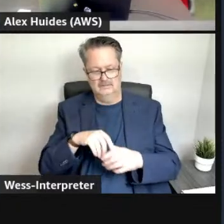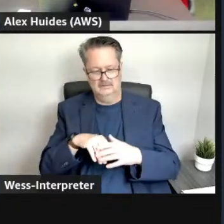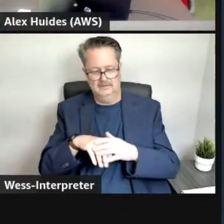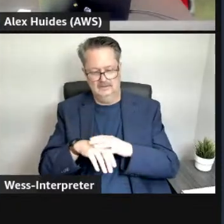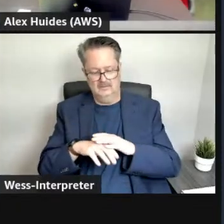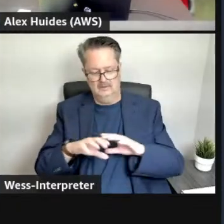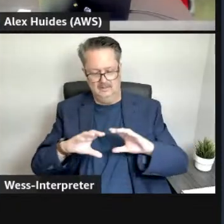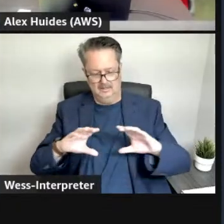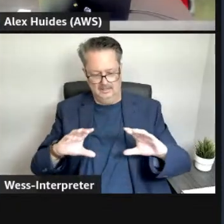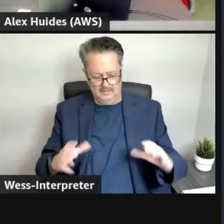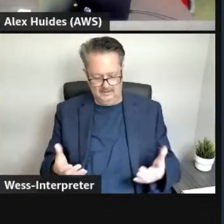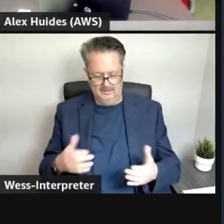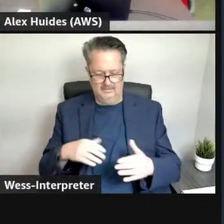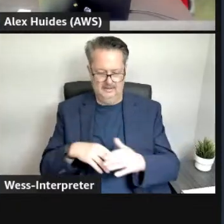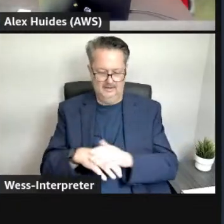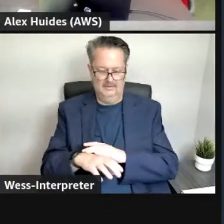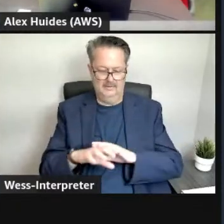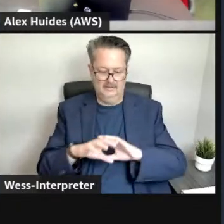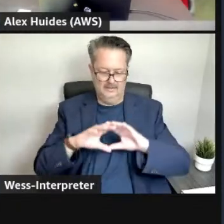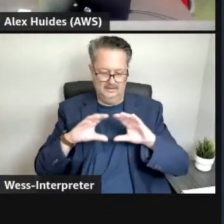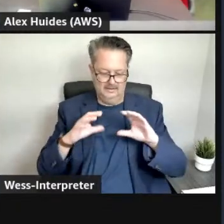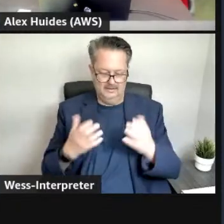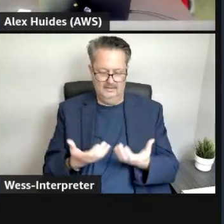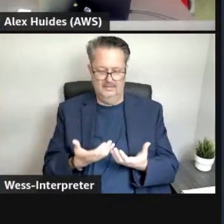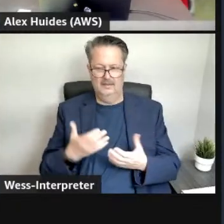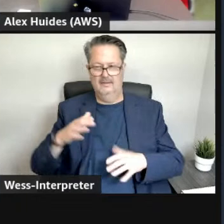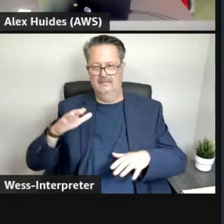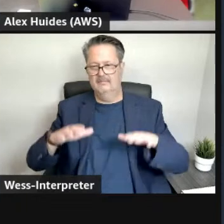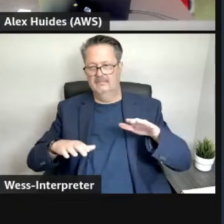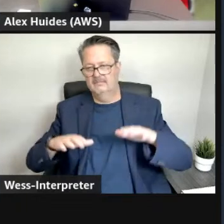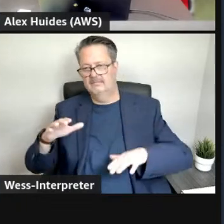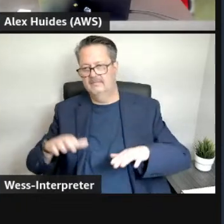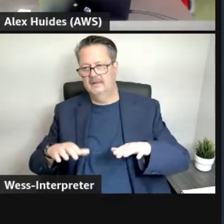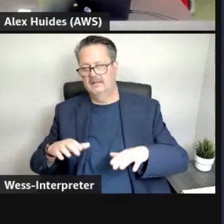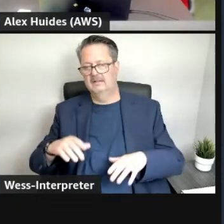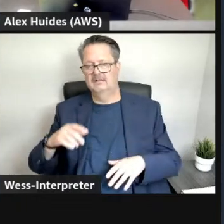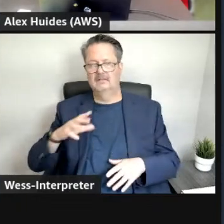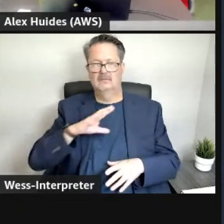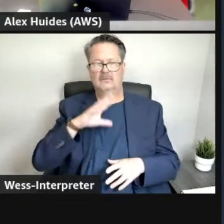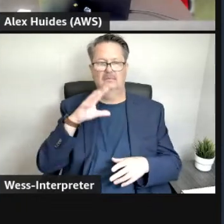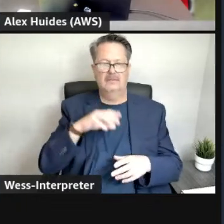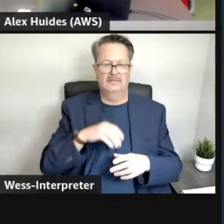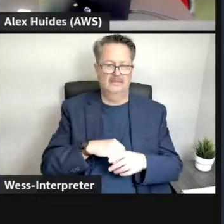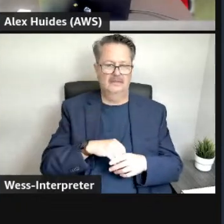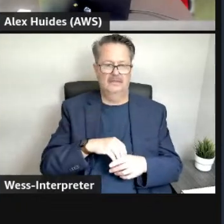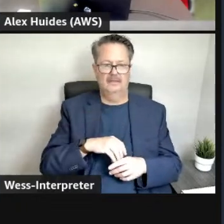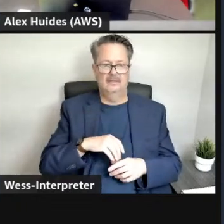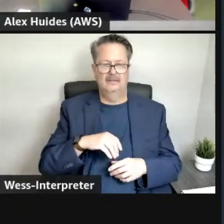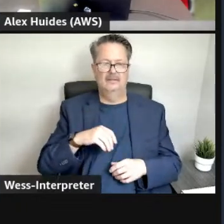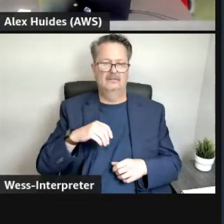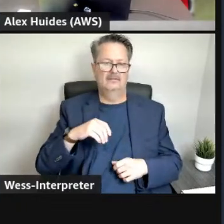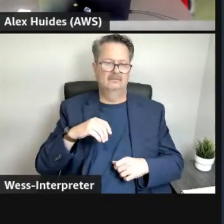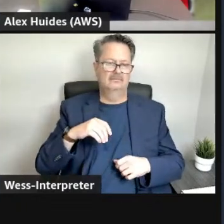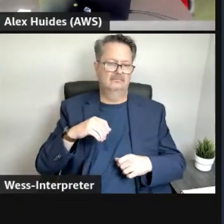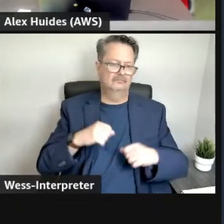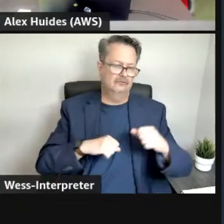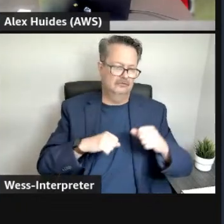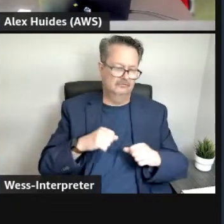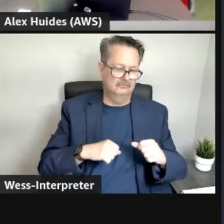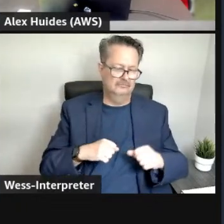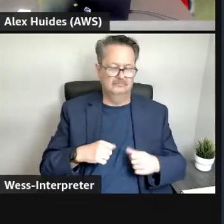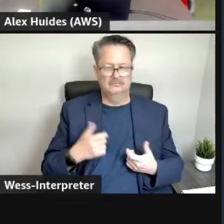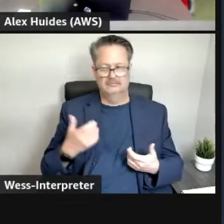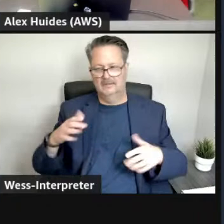class formalizes the type of load balancing implementations which are possible within the infrastructure. Could be load balancers, could